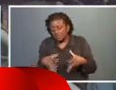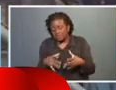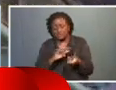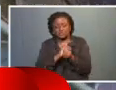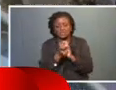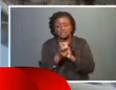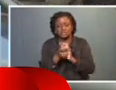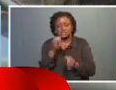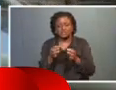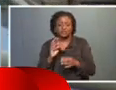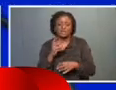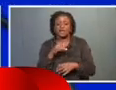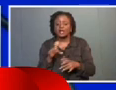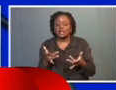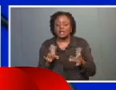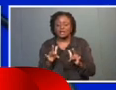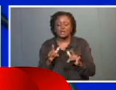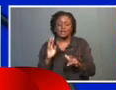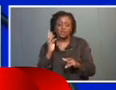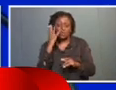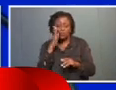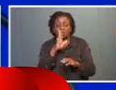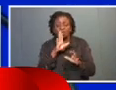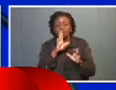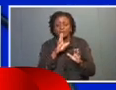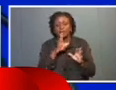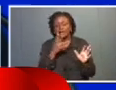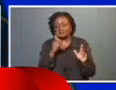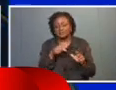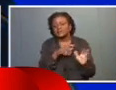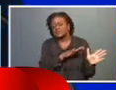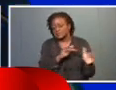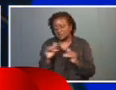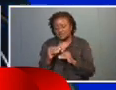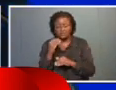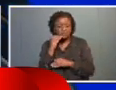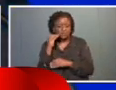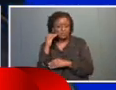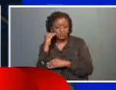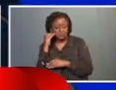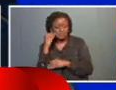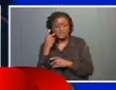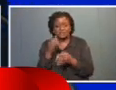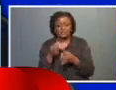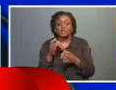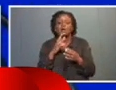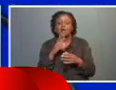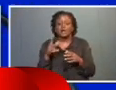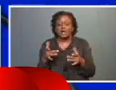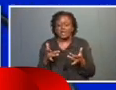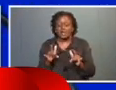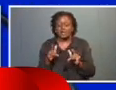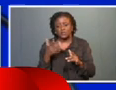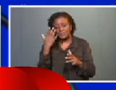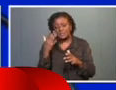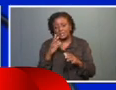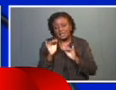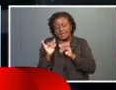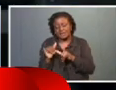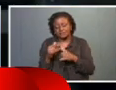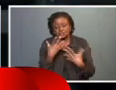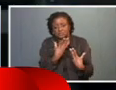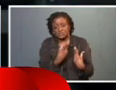become refugees. Without change, if we are unlucky, then we will be left to the mercy of future Hurricane